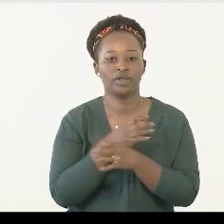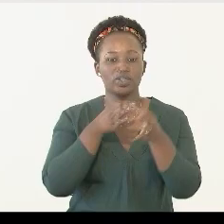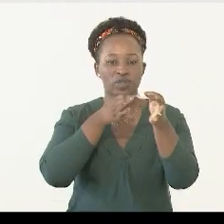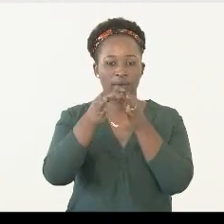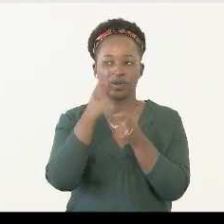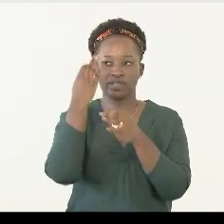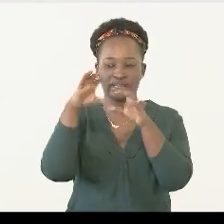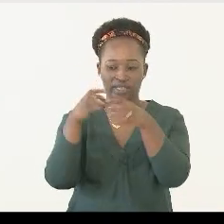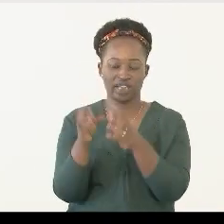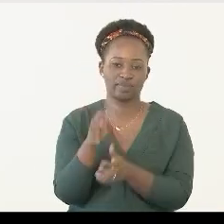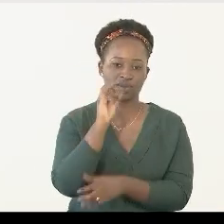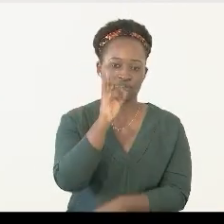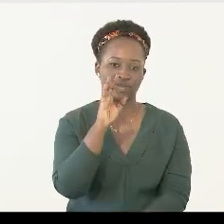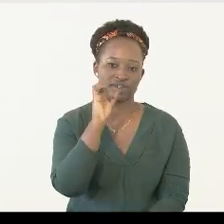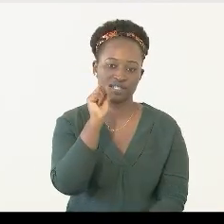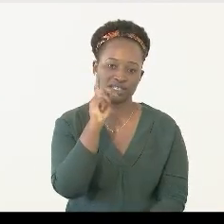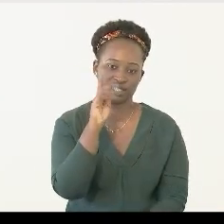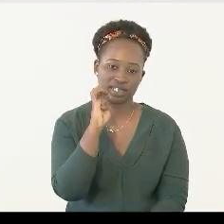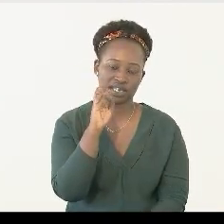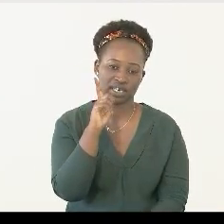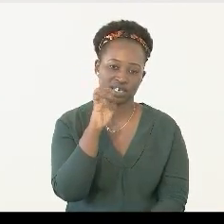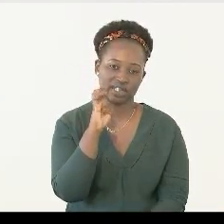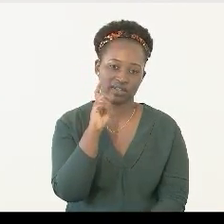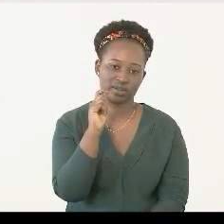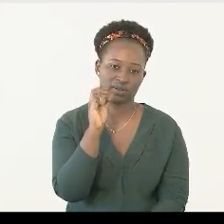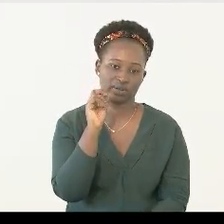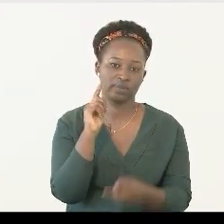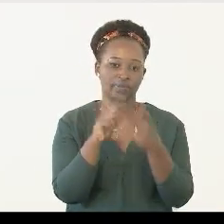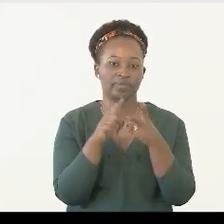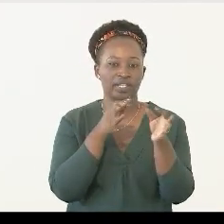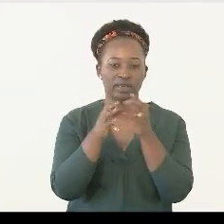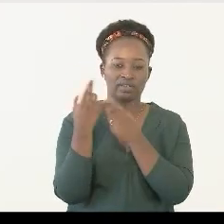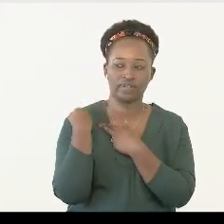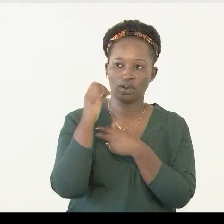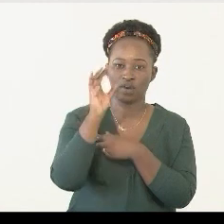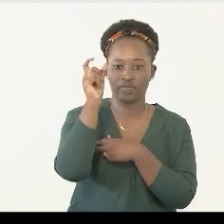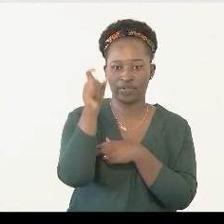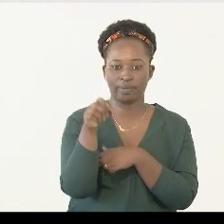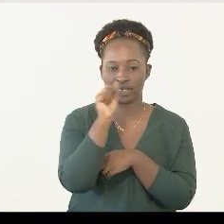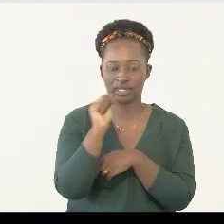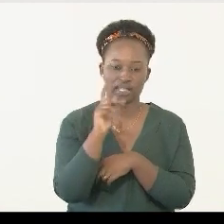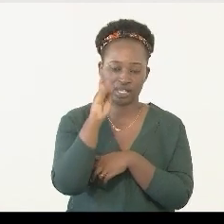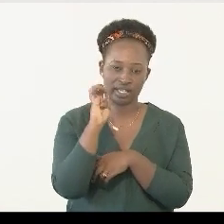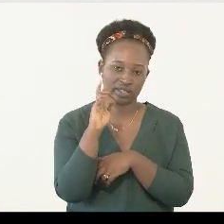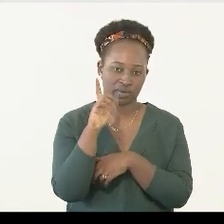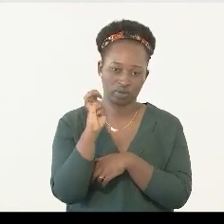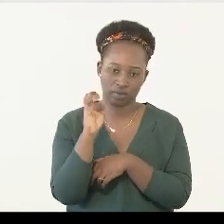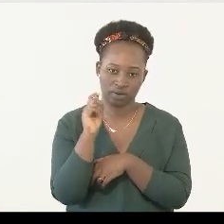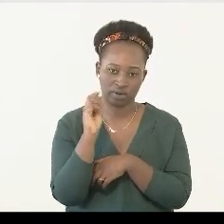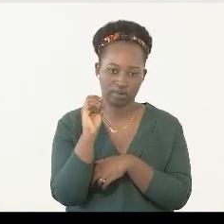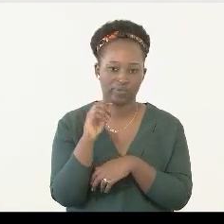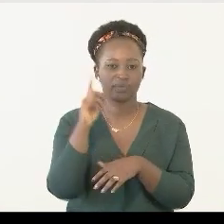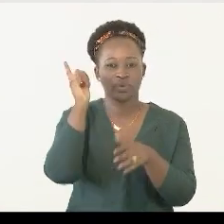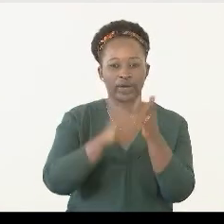types of skeleton. Question number 1. Question number 2, explain functions of human skeleton. Question number 3, what is the